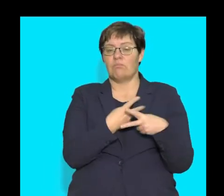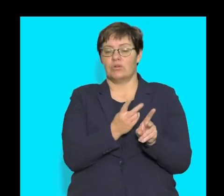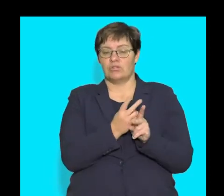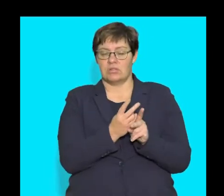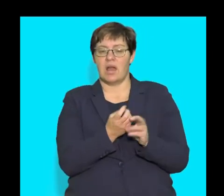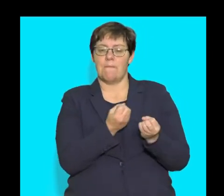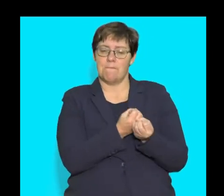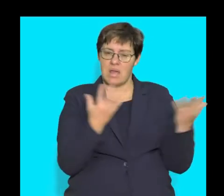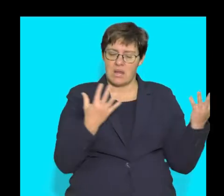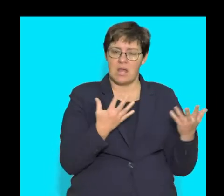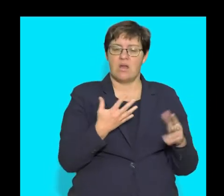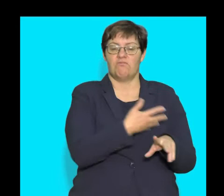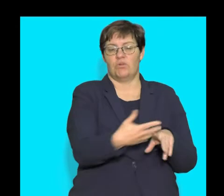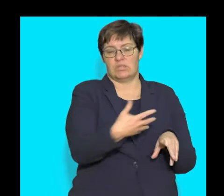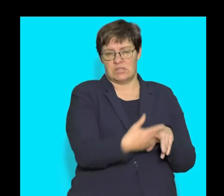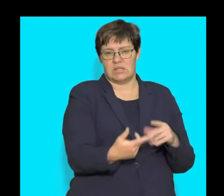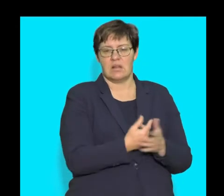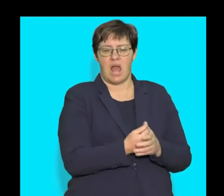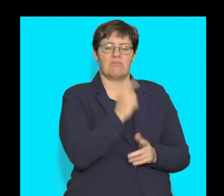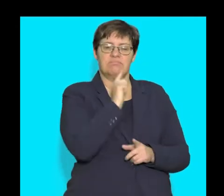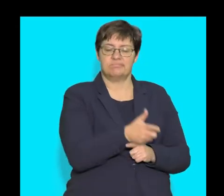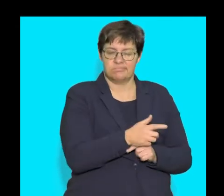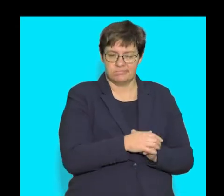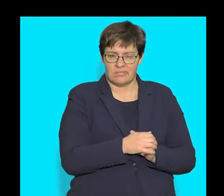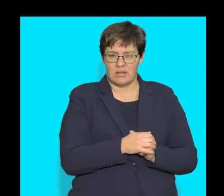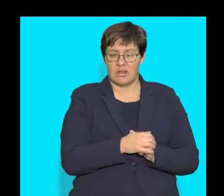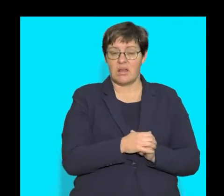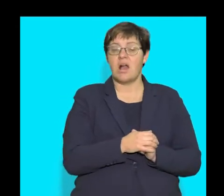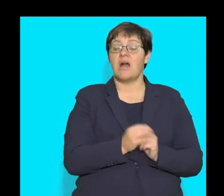large amounts of fluid, such as urine. So